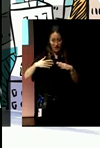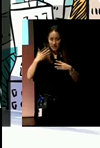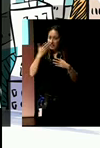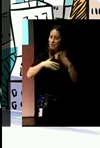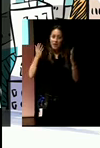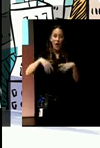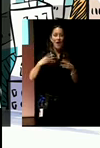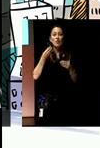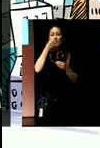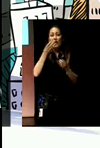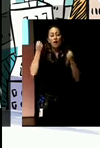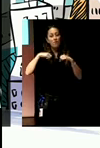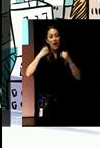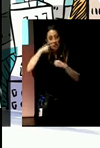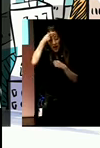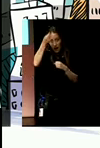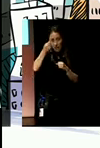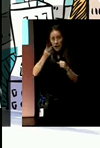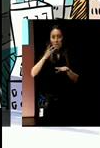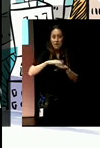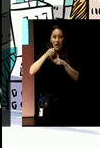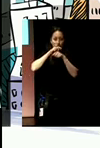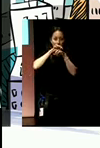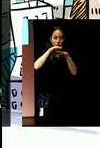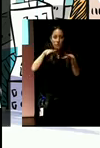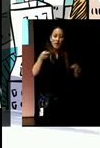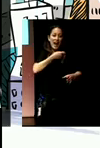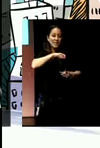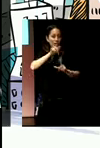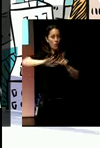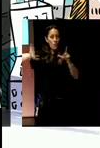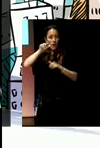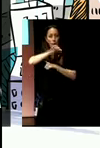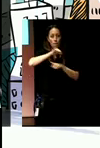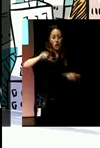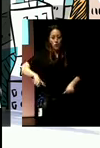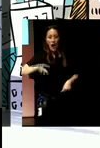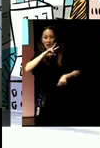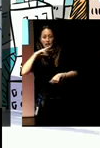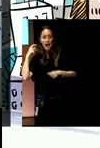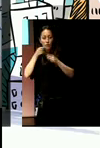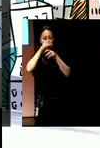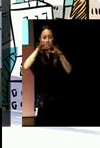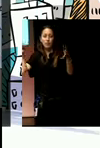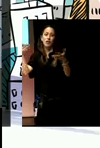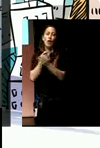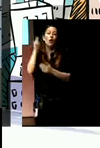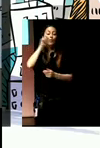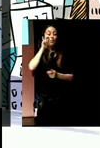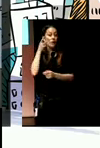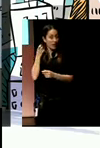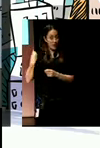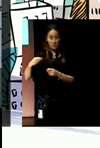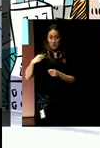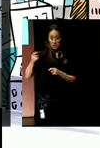no limits for good practices. Good practices in Avila, we extend them to the rest of Spain, Portugal, Israel. That